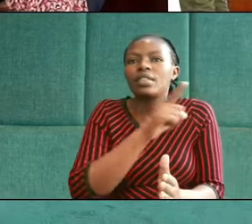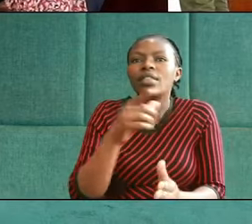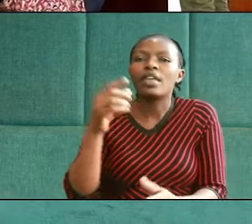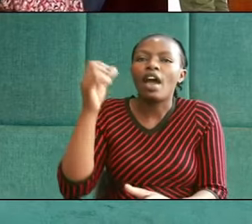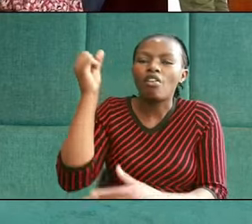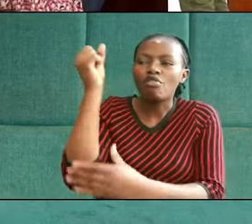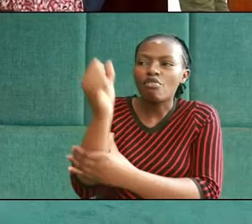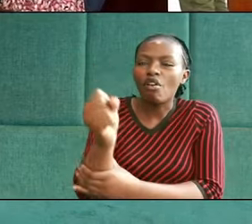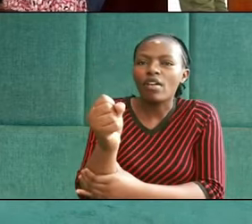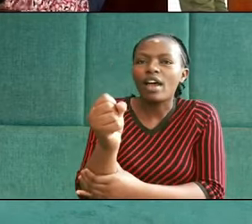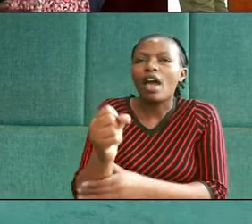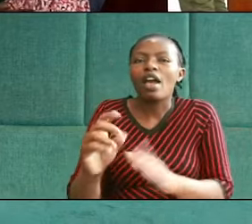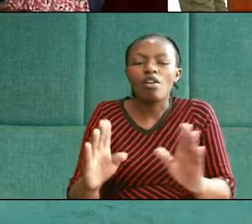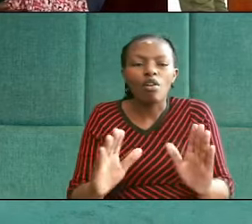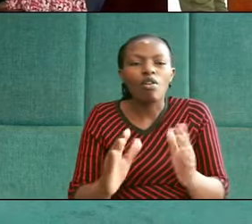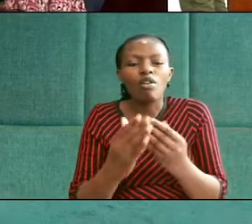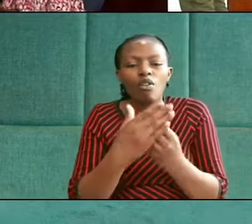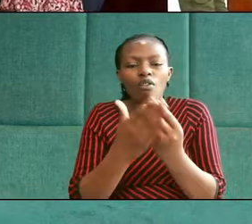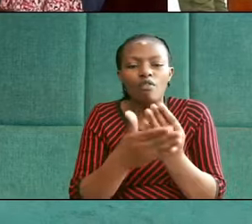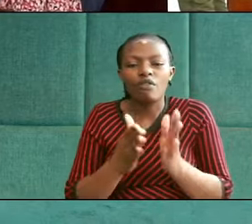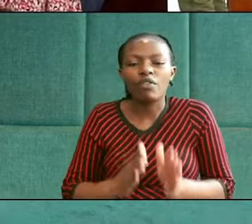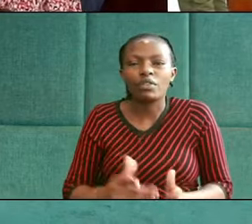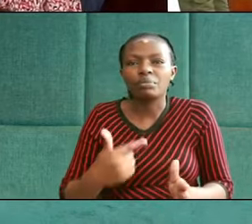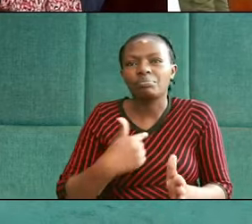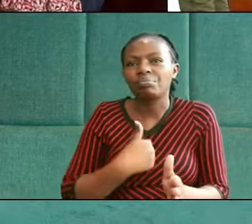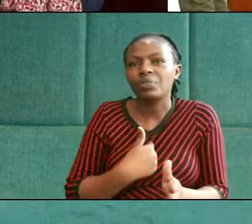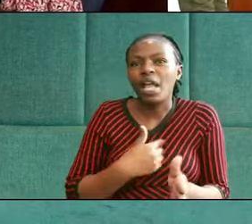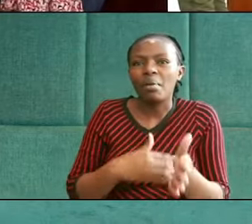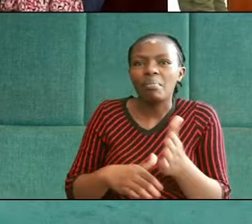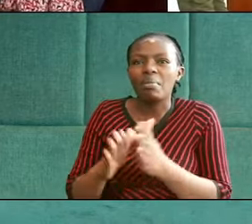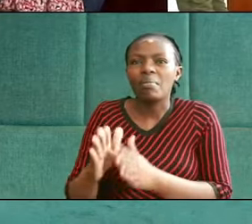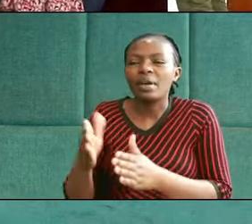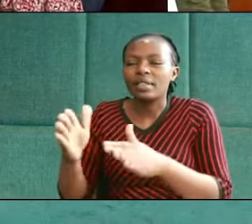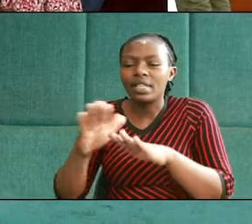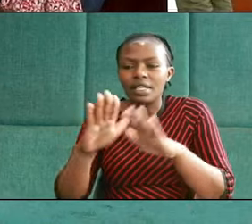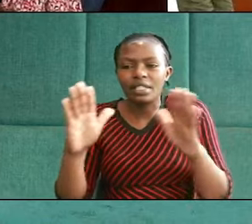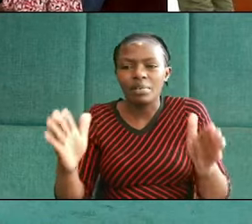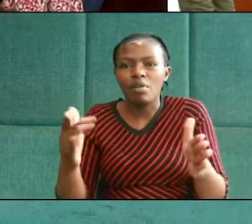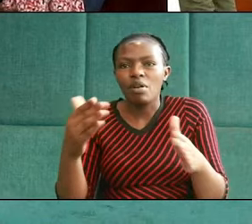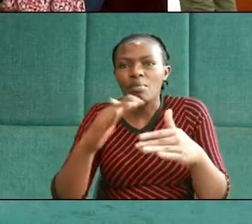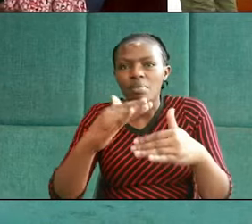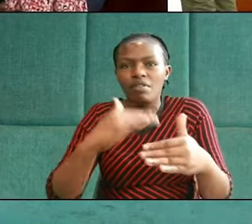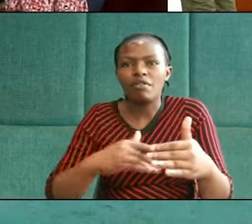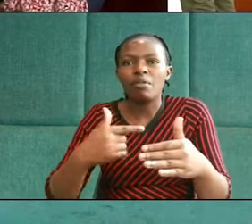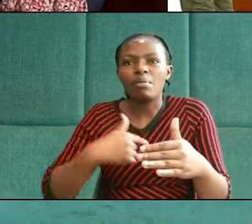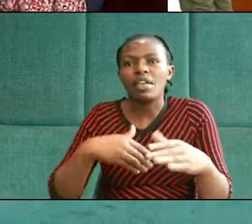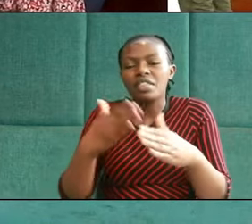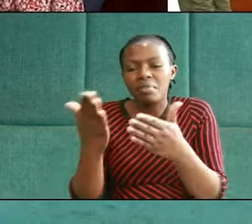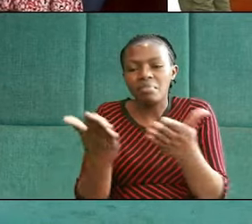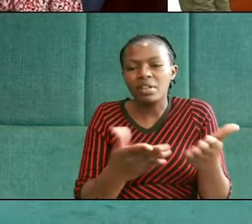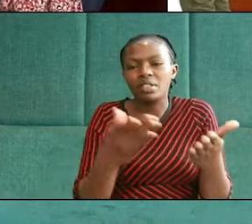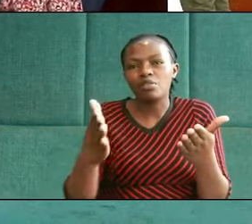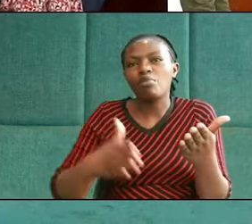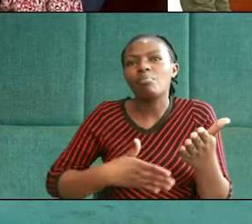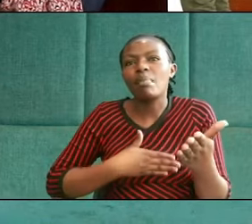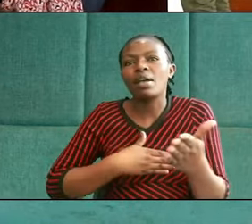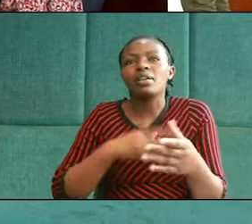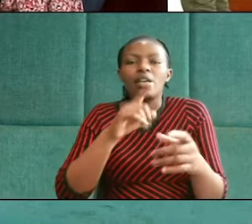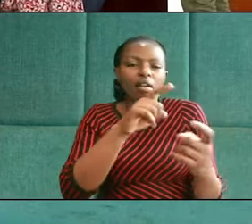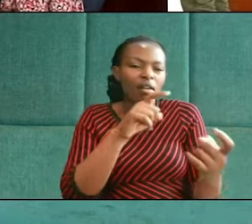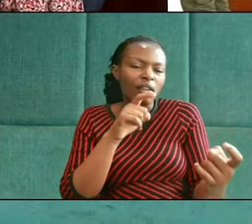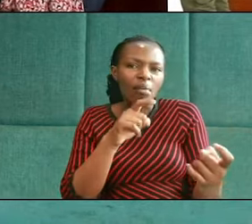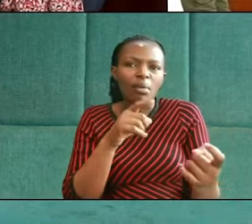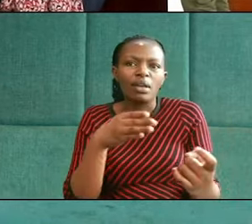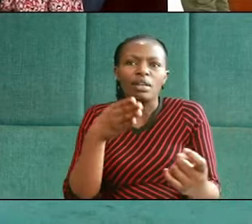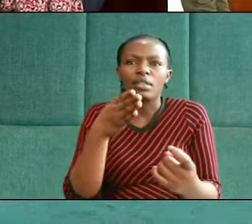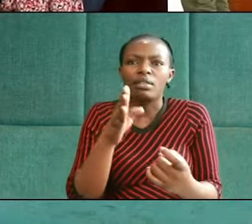they comfort me. Thou preparest a table before me in the presence of my enemies. Thou anointest